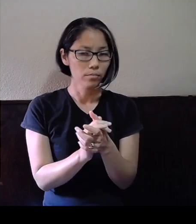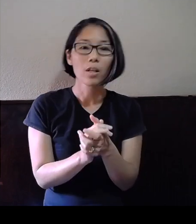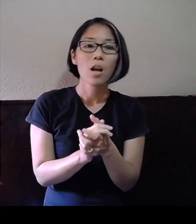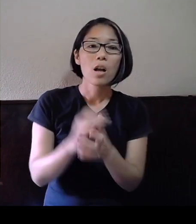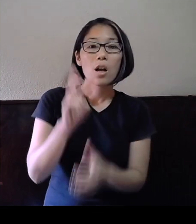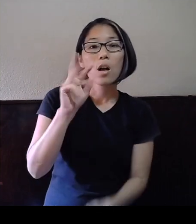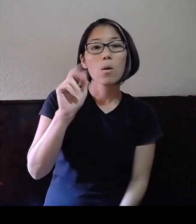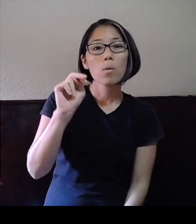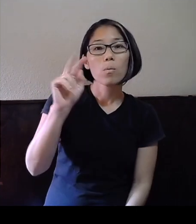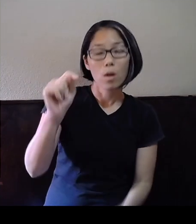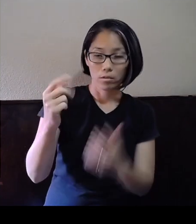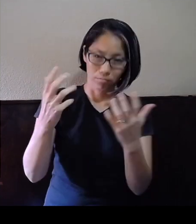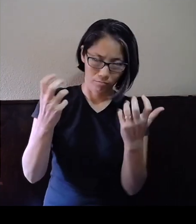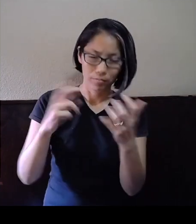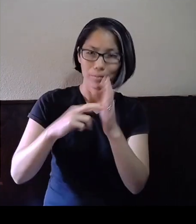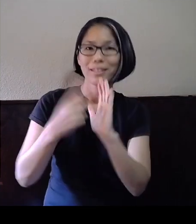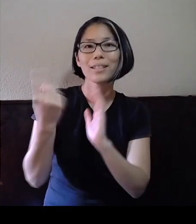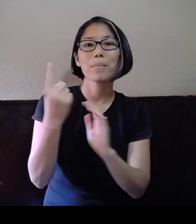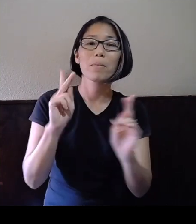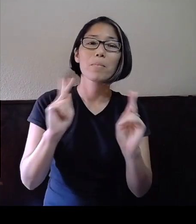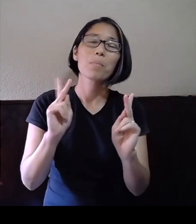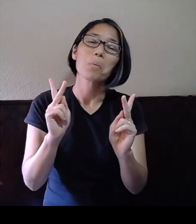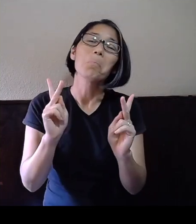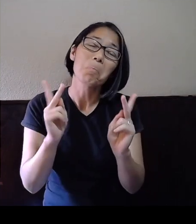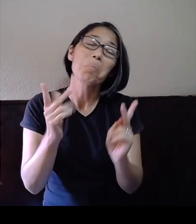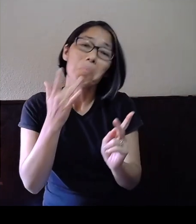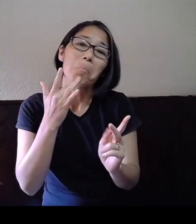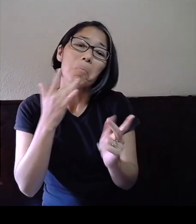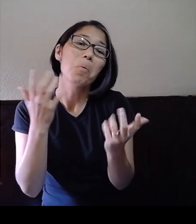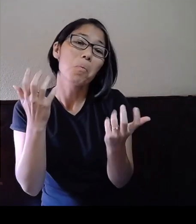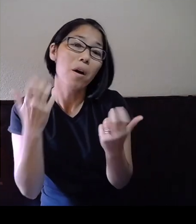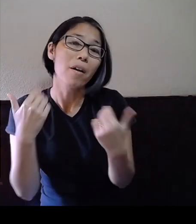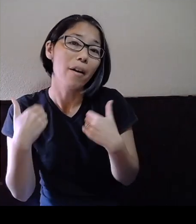A want is something people would like to have.